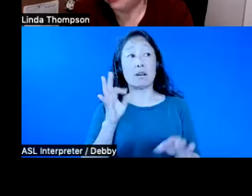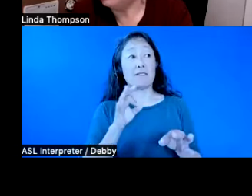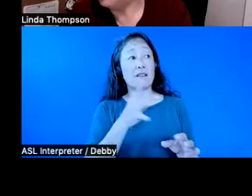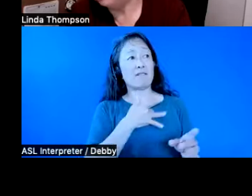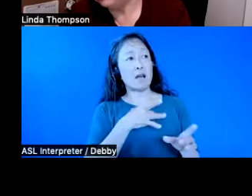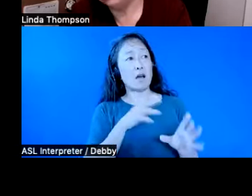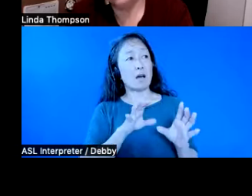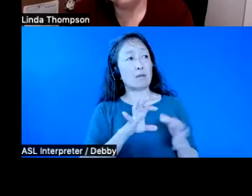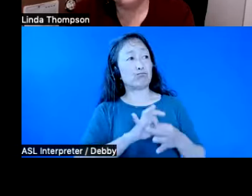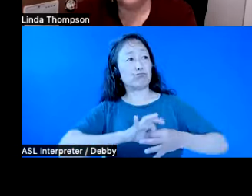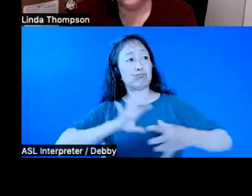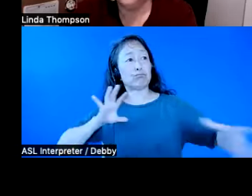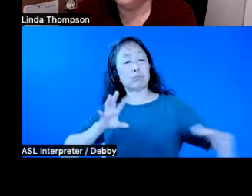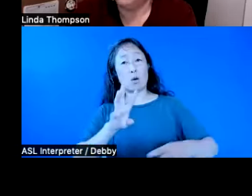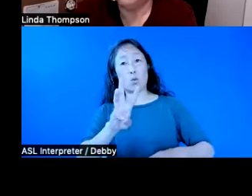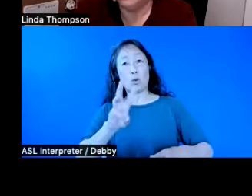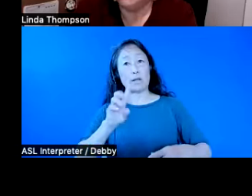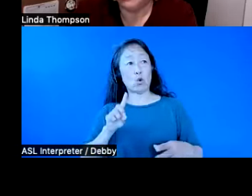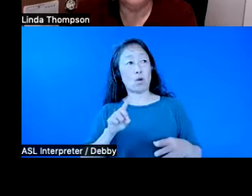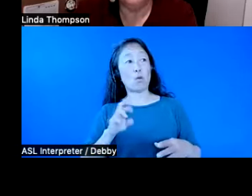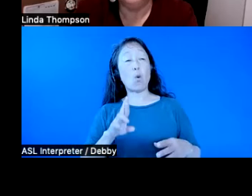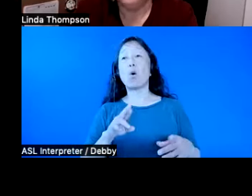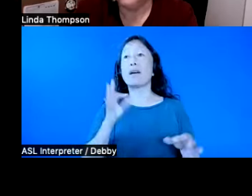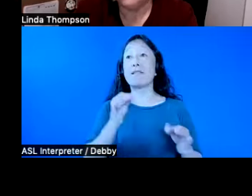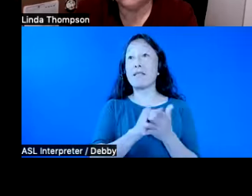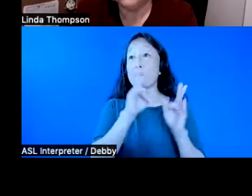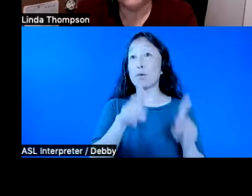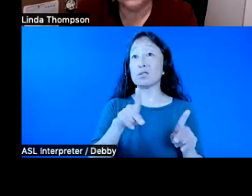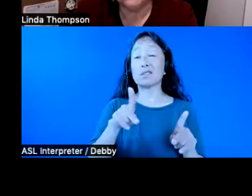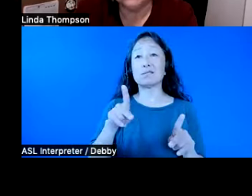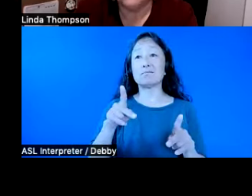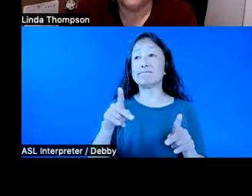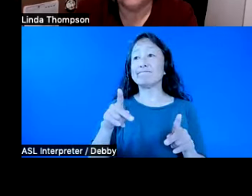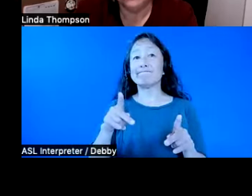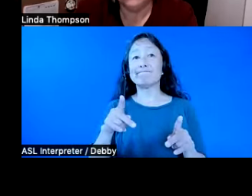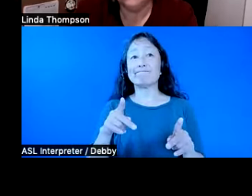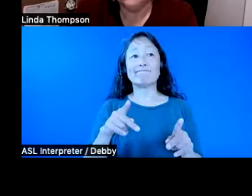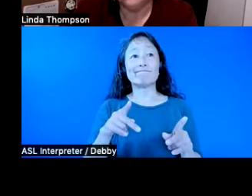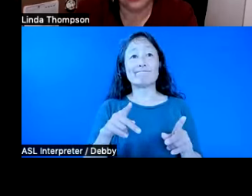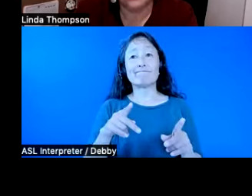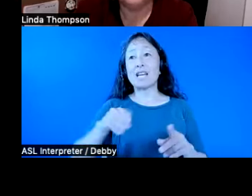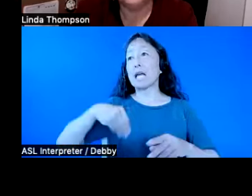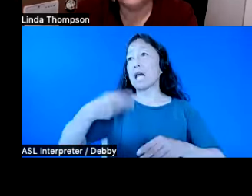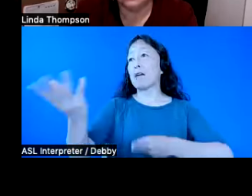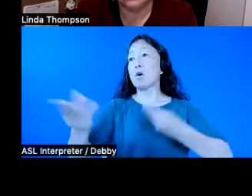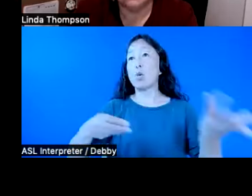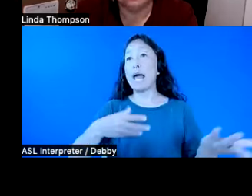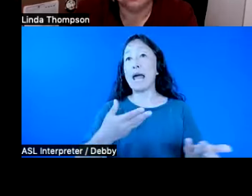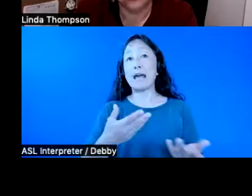they value, including, you know, anything personal, sometimes prayer tools,